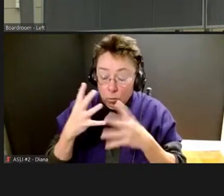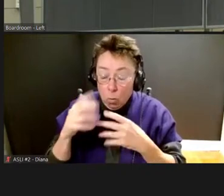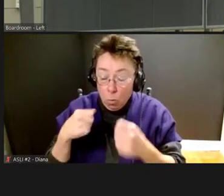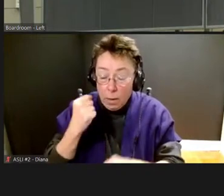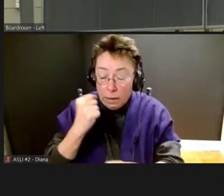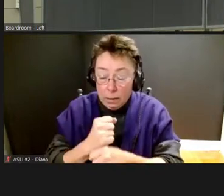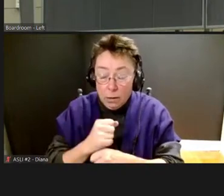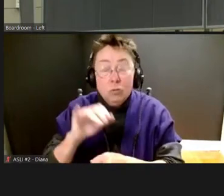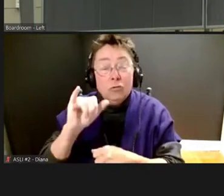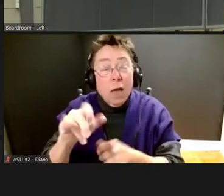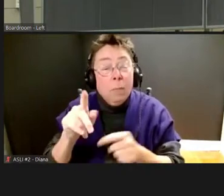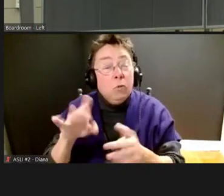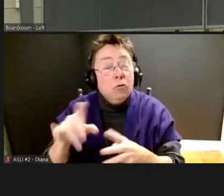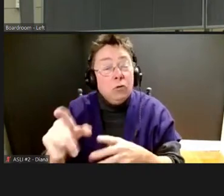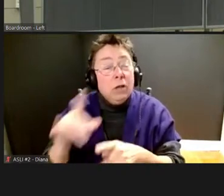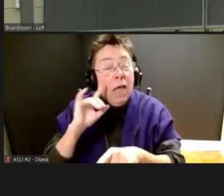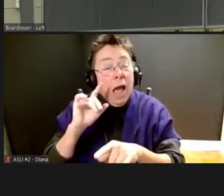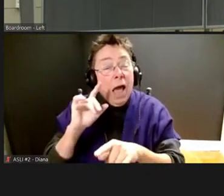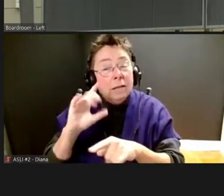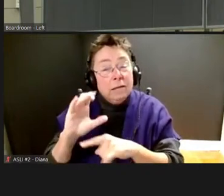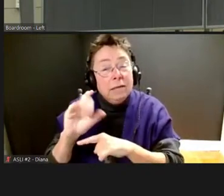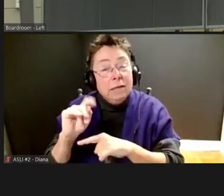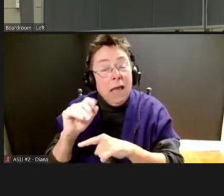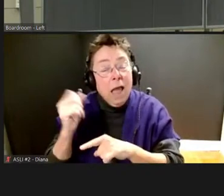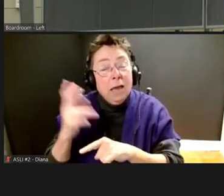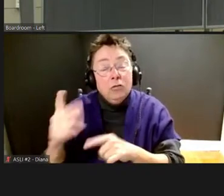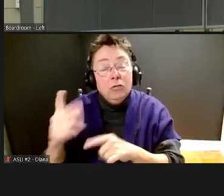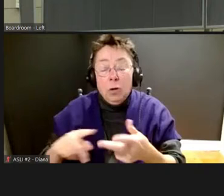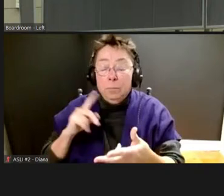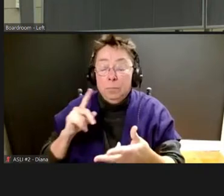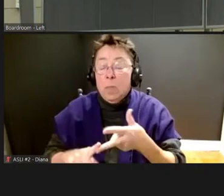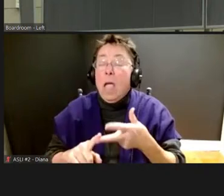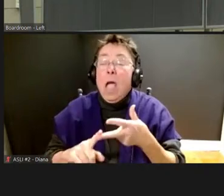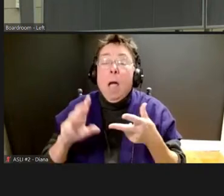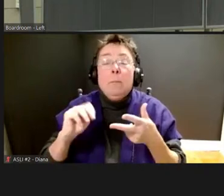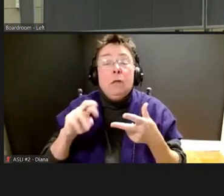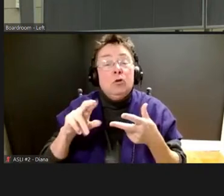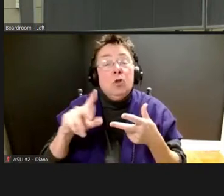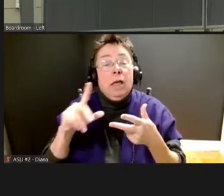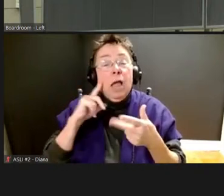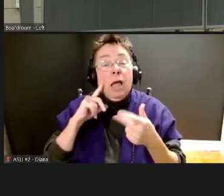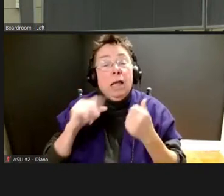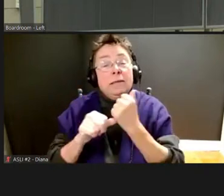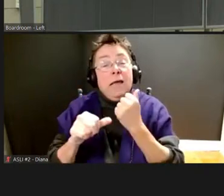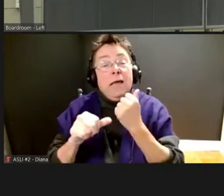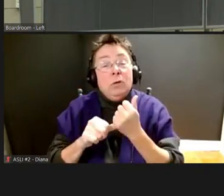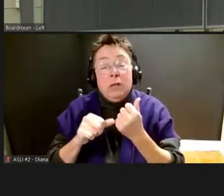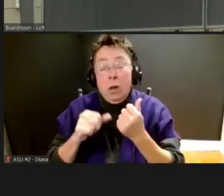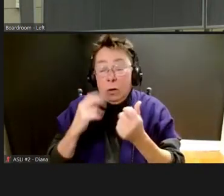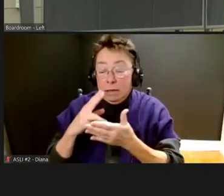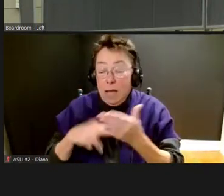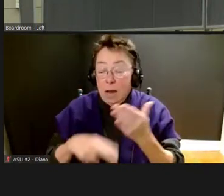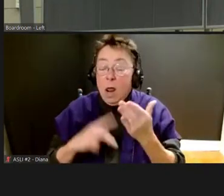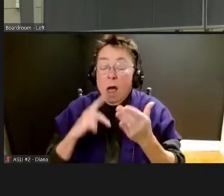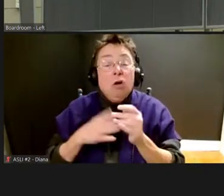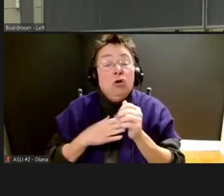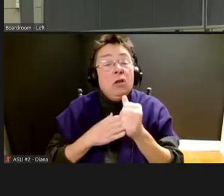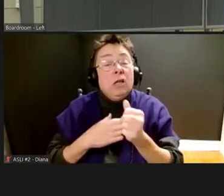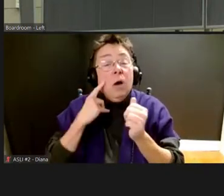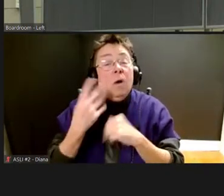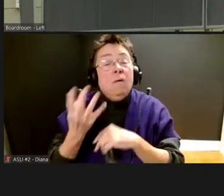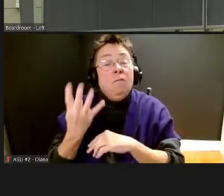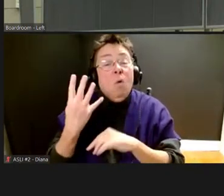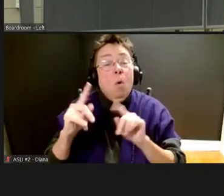history. Whereas Mr. Longini has served as Assistant Secretary under the leadership of four